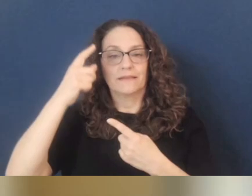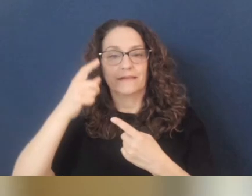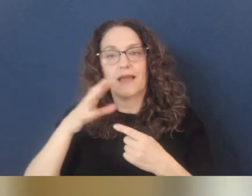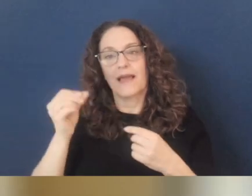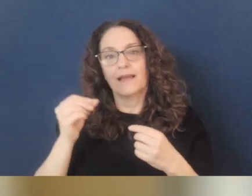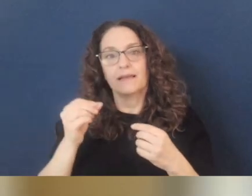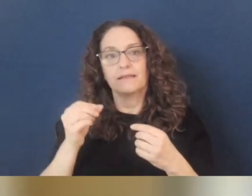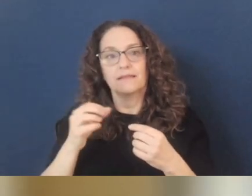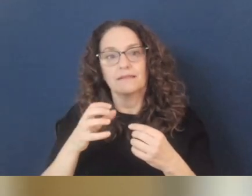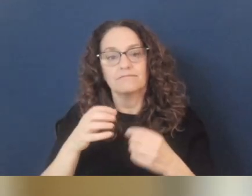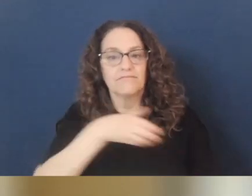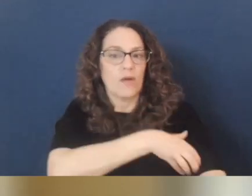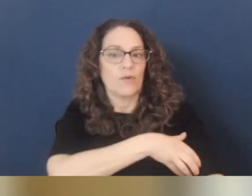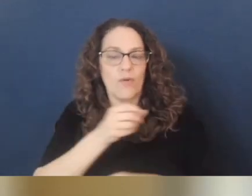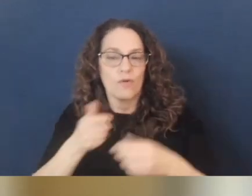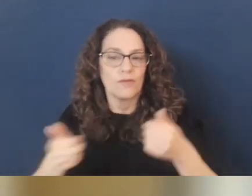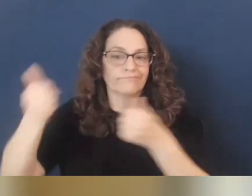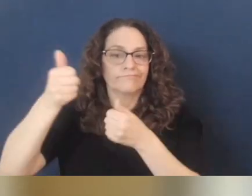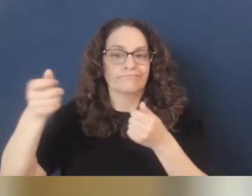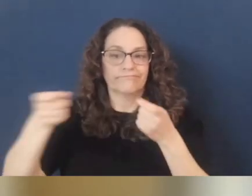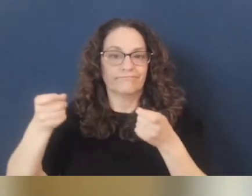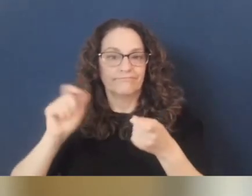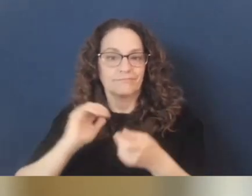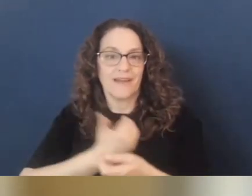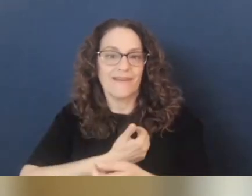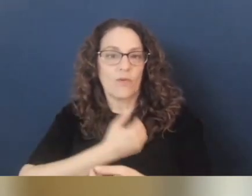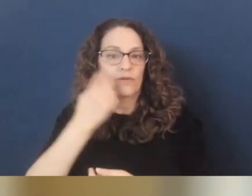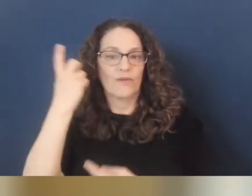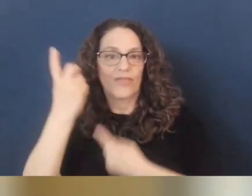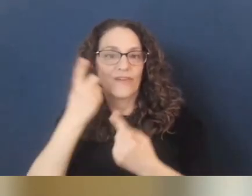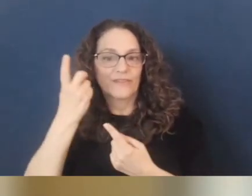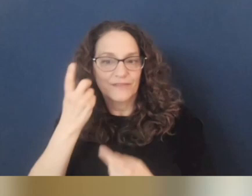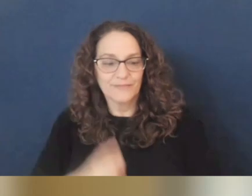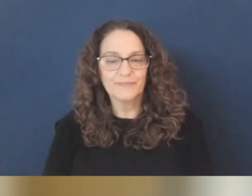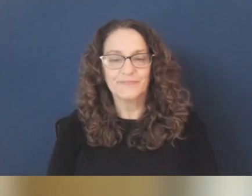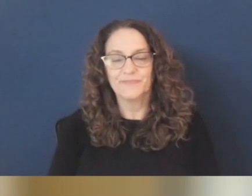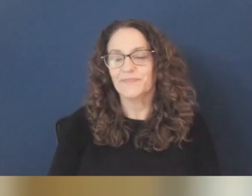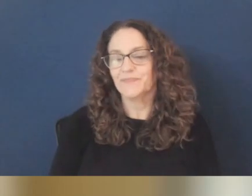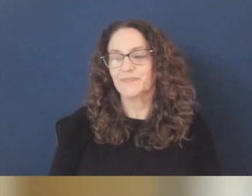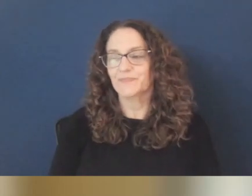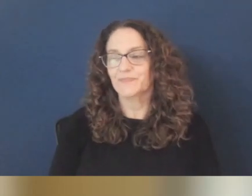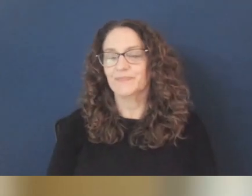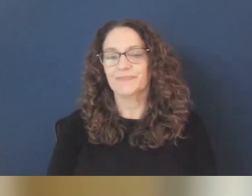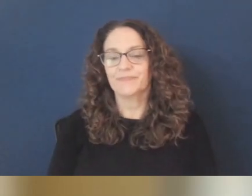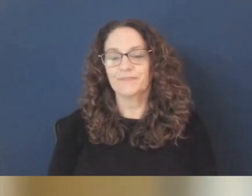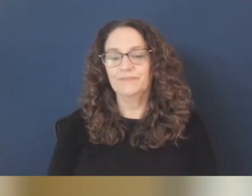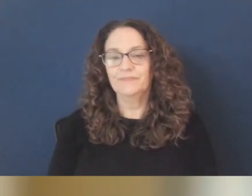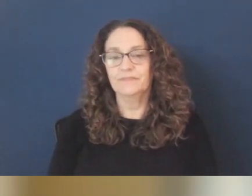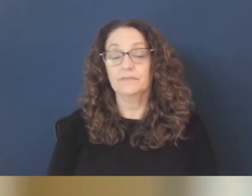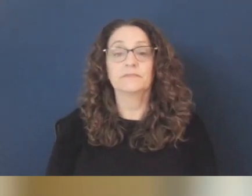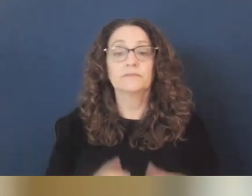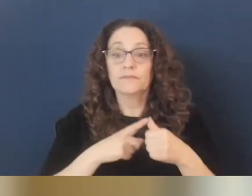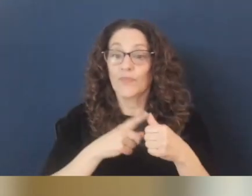The The first and most important approach